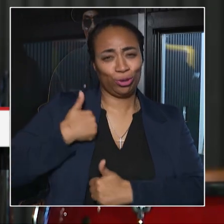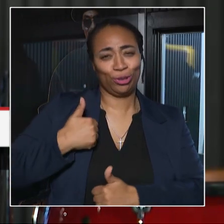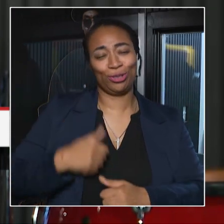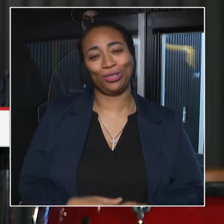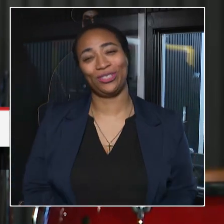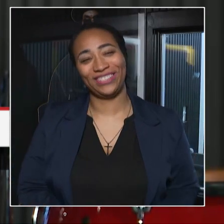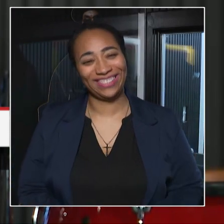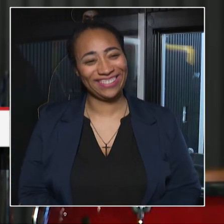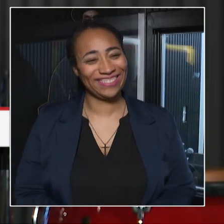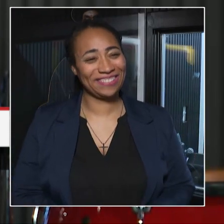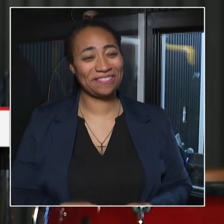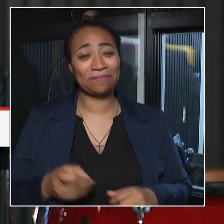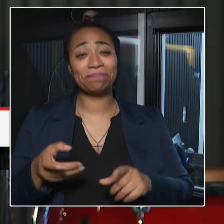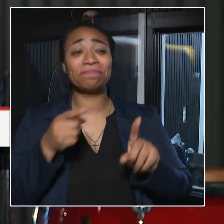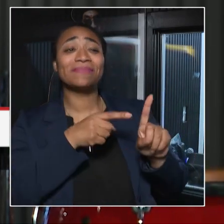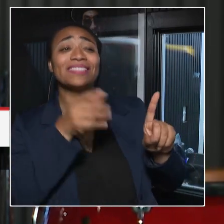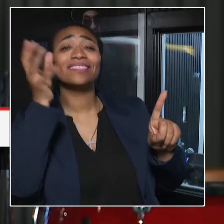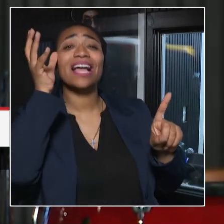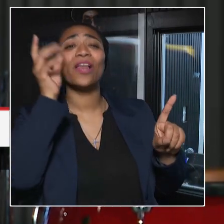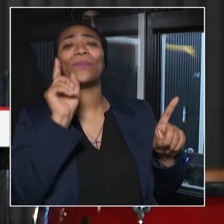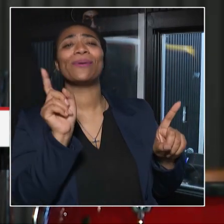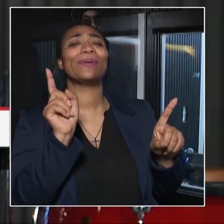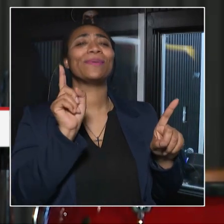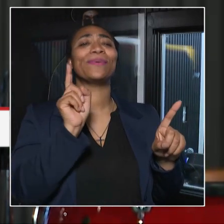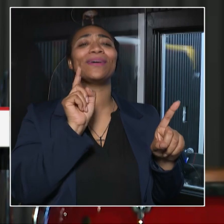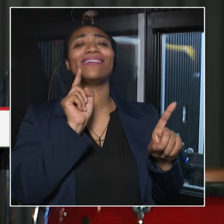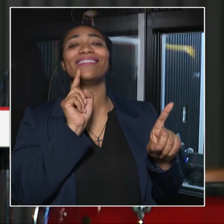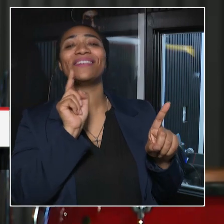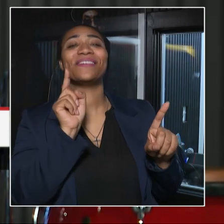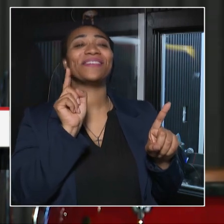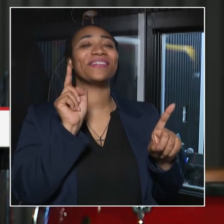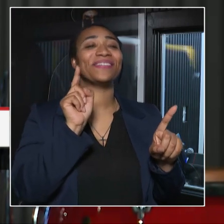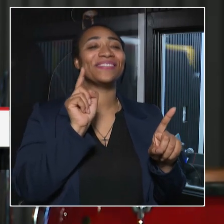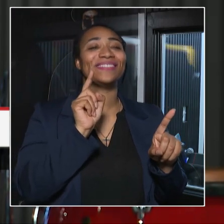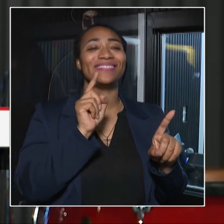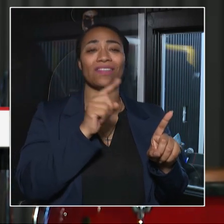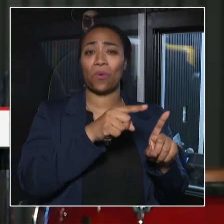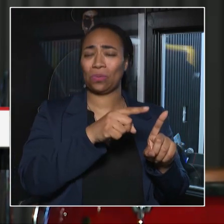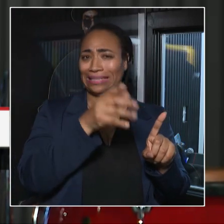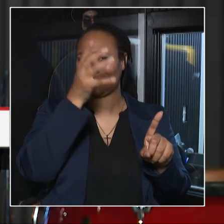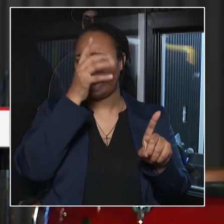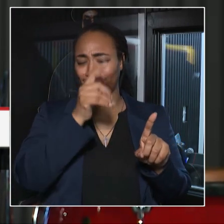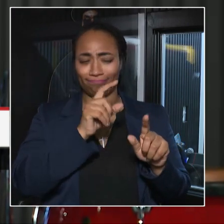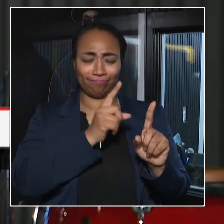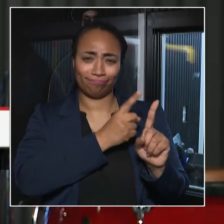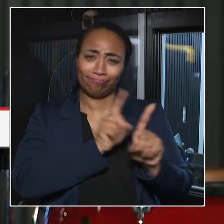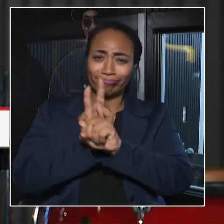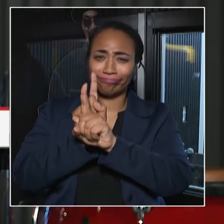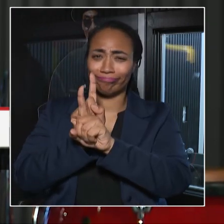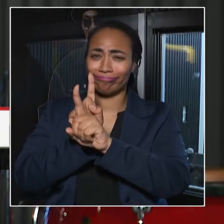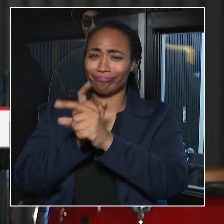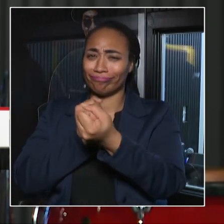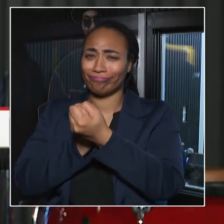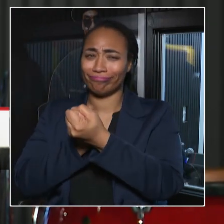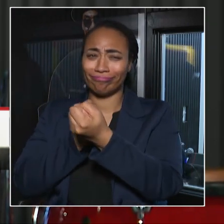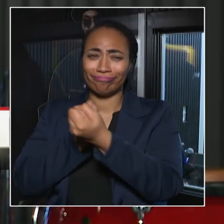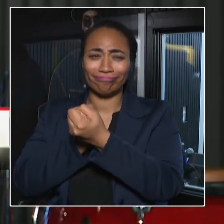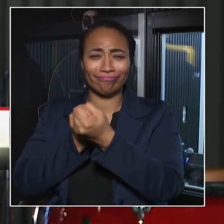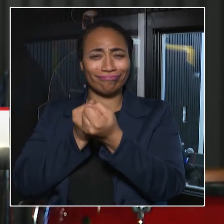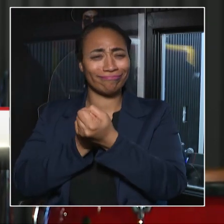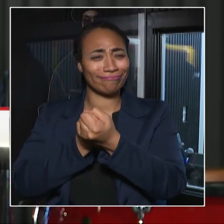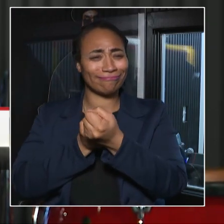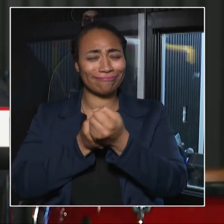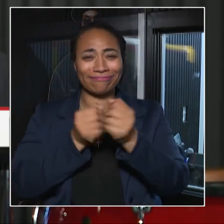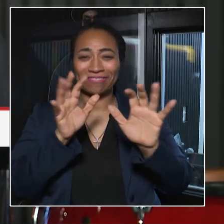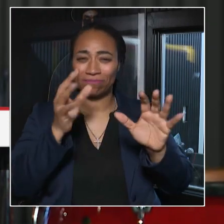at? Where dad at? And my father, who always got my back. I just want y'all to know I love y'all. I know it's hard to deal with